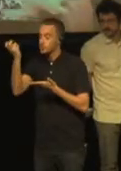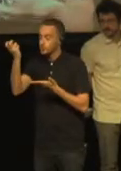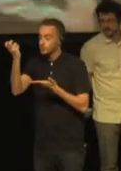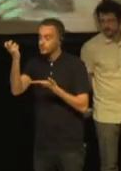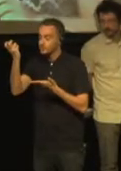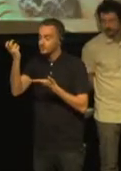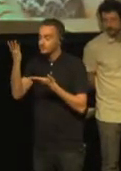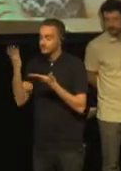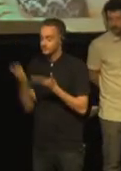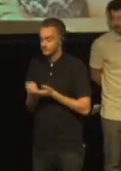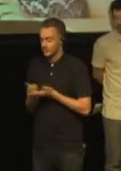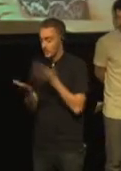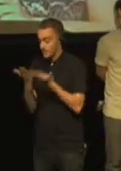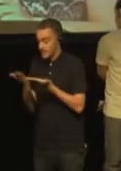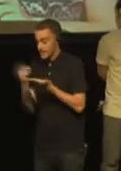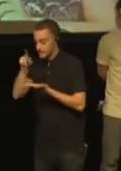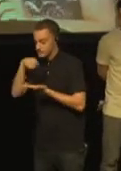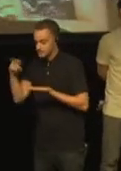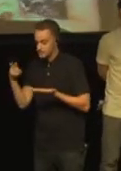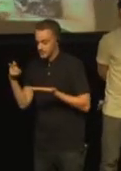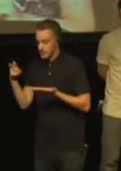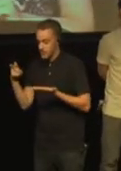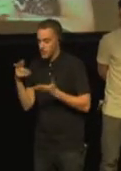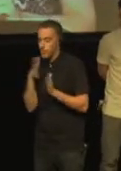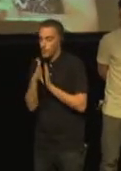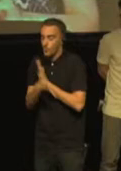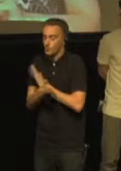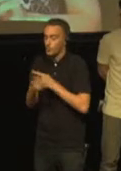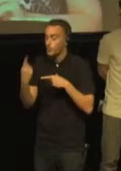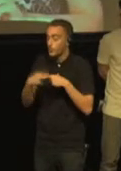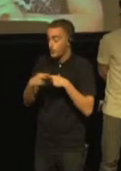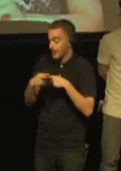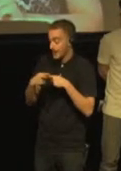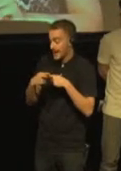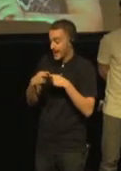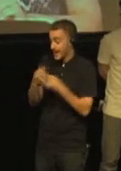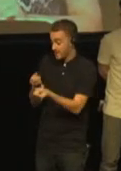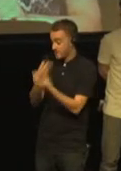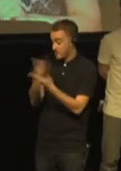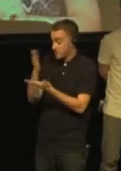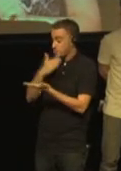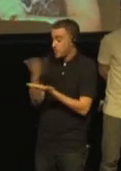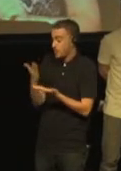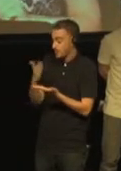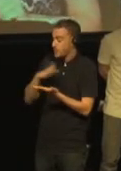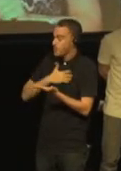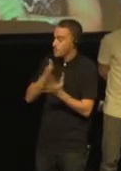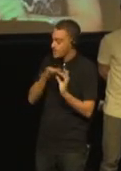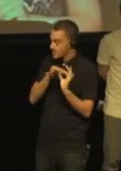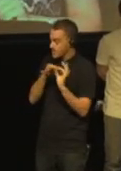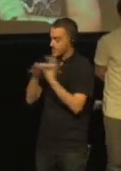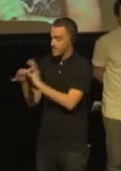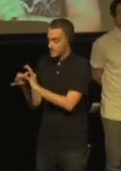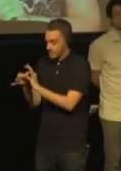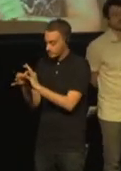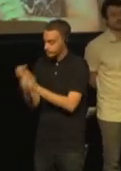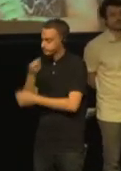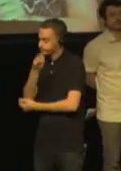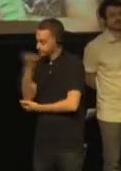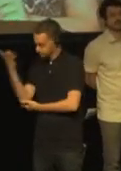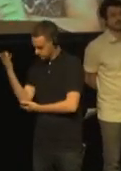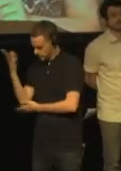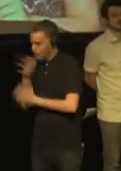Now, the reasons we may not have good data about deafblindness may be numerous. Could be, for